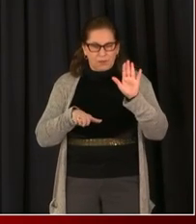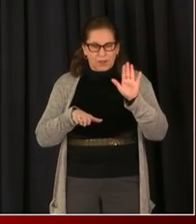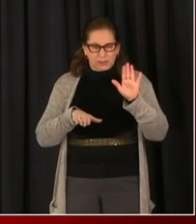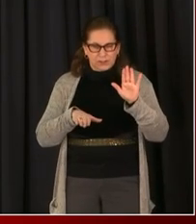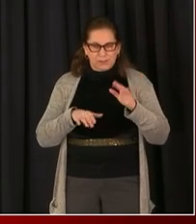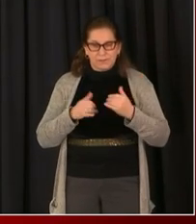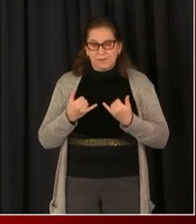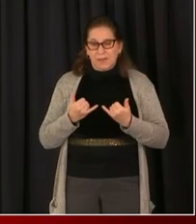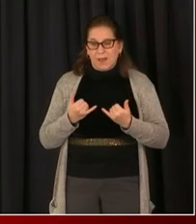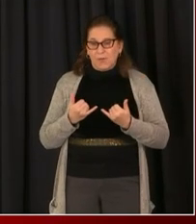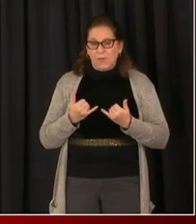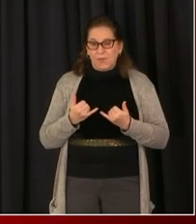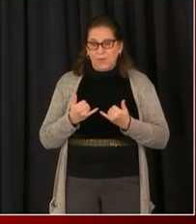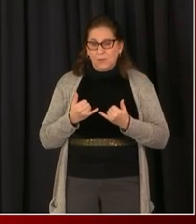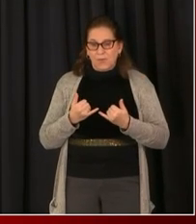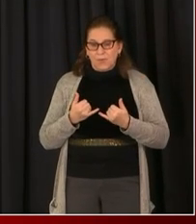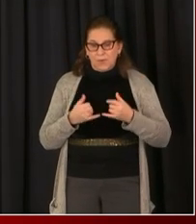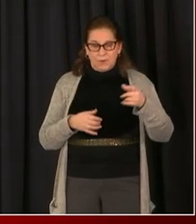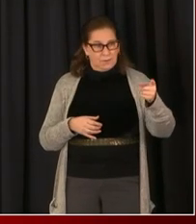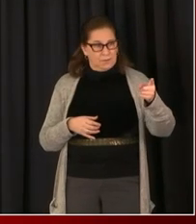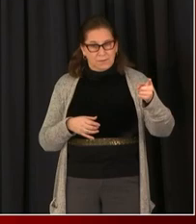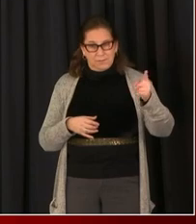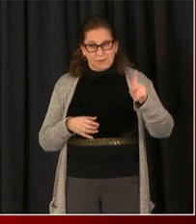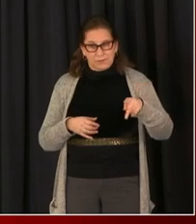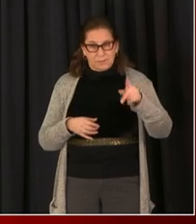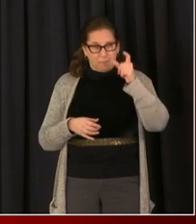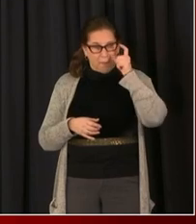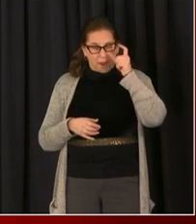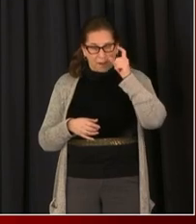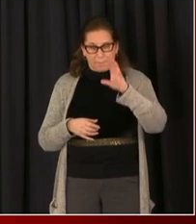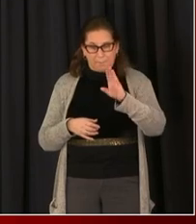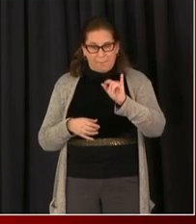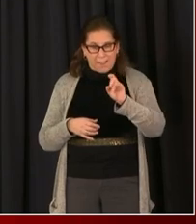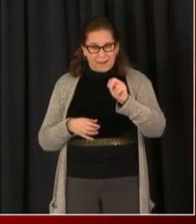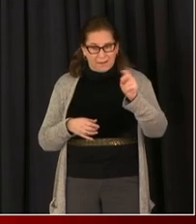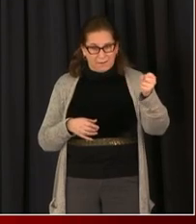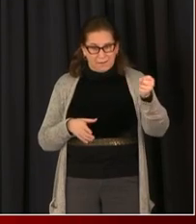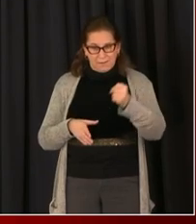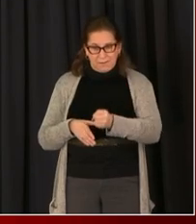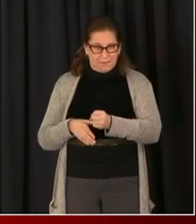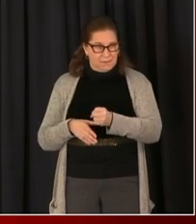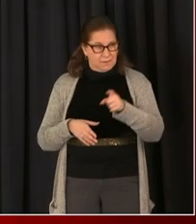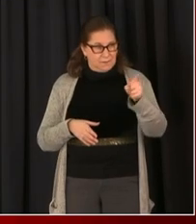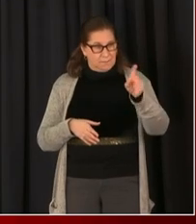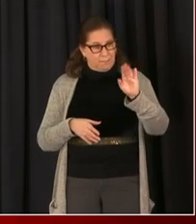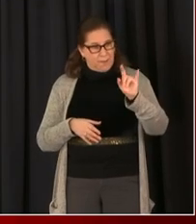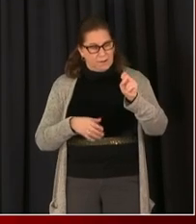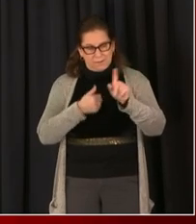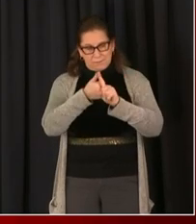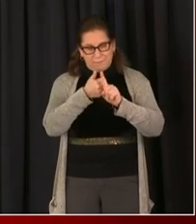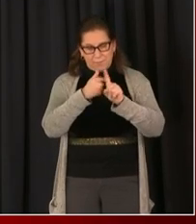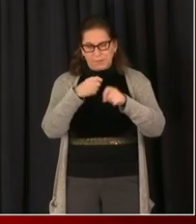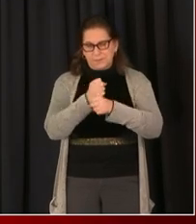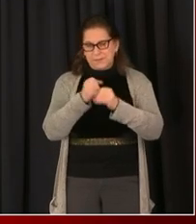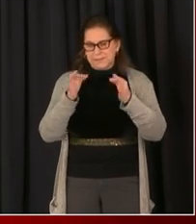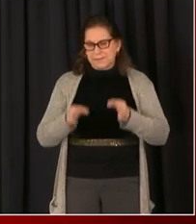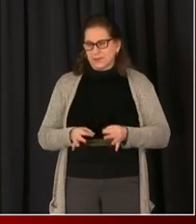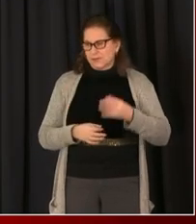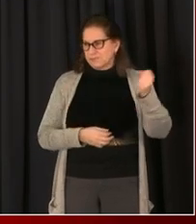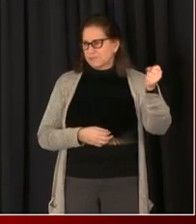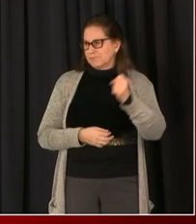person being inaugurated has to make some decisions. Definitely. Thank you. Thank you. Any more? Yes,